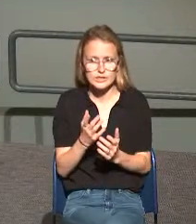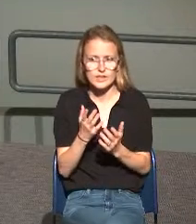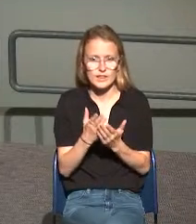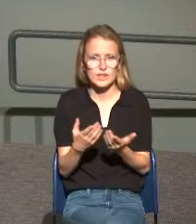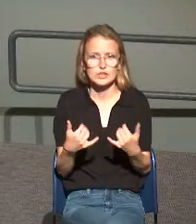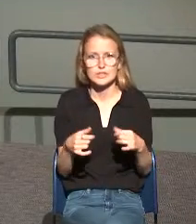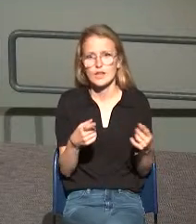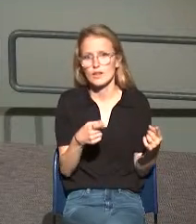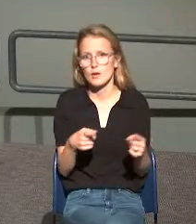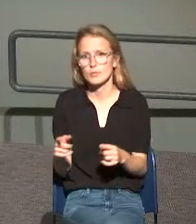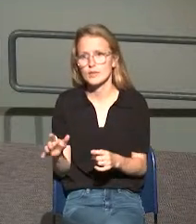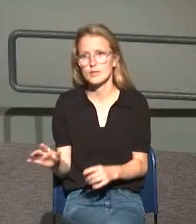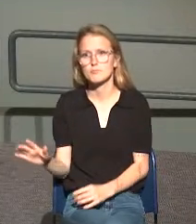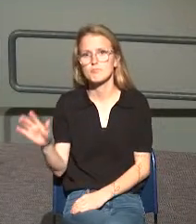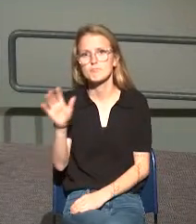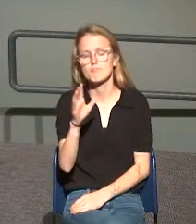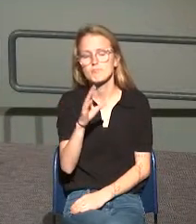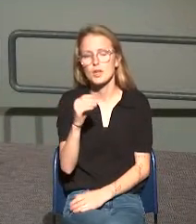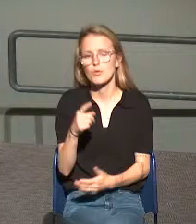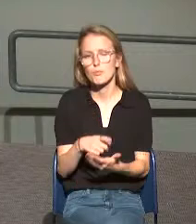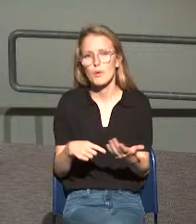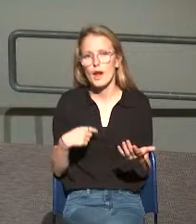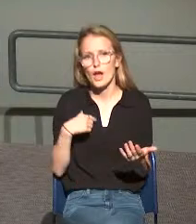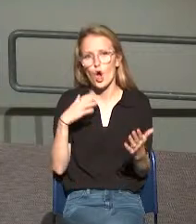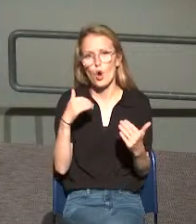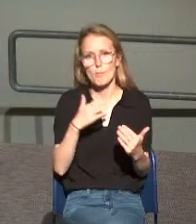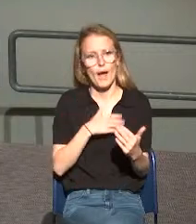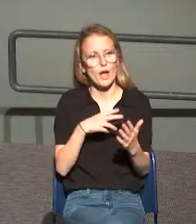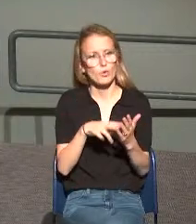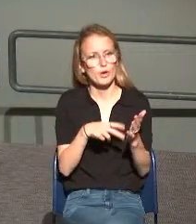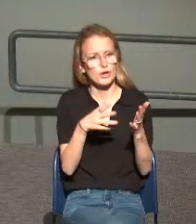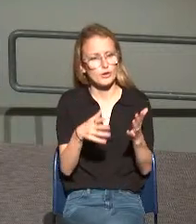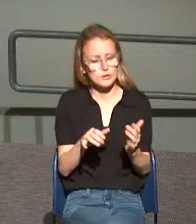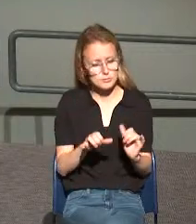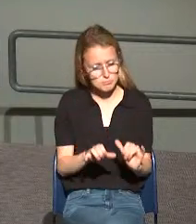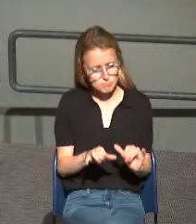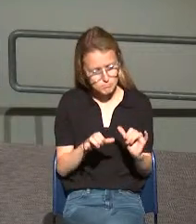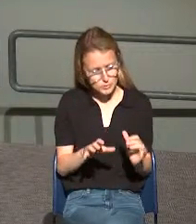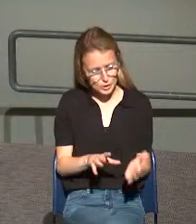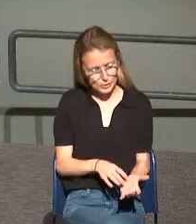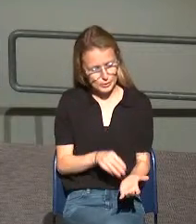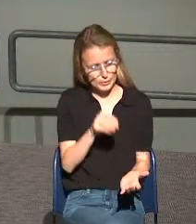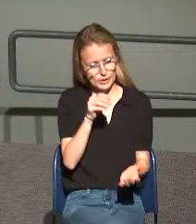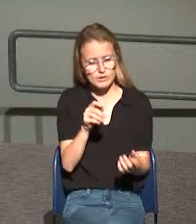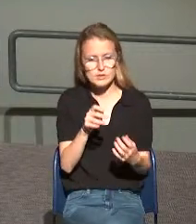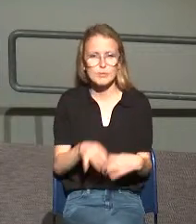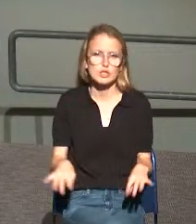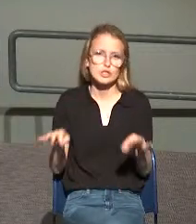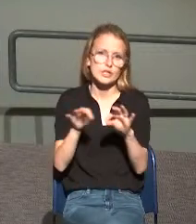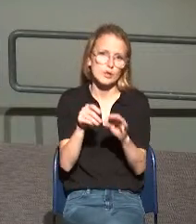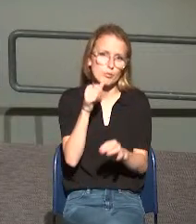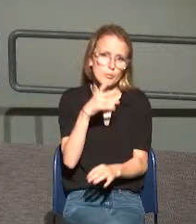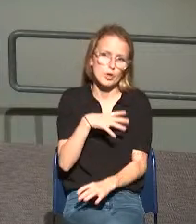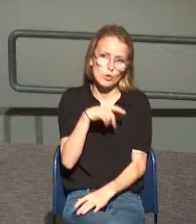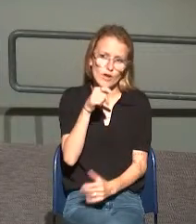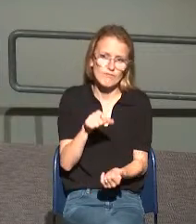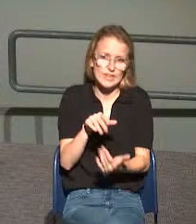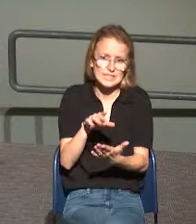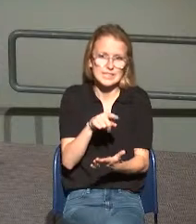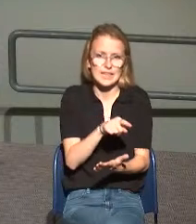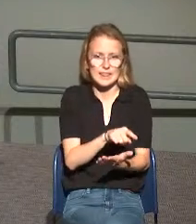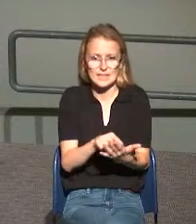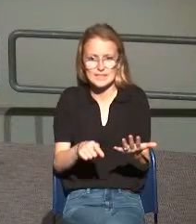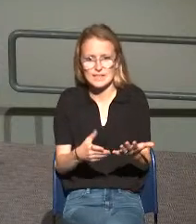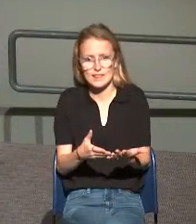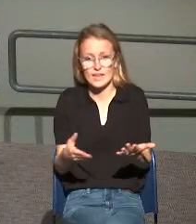on, and what I would hope that readers would take away from this, especially women who are encountering some of these obstacles, is that they're not the